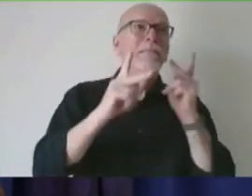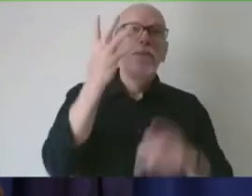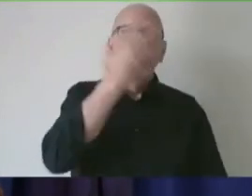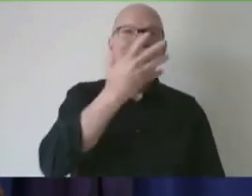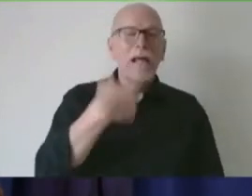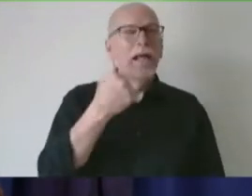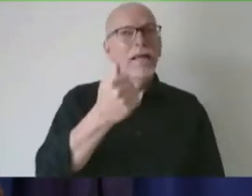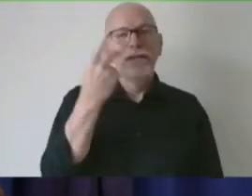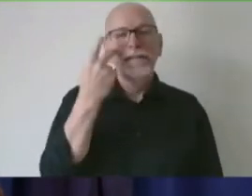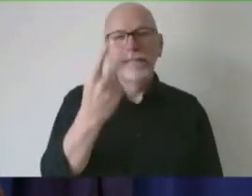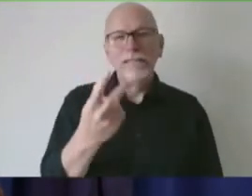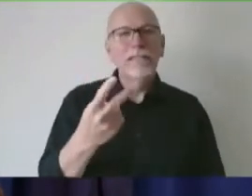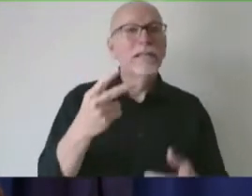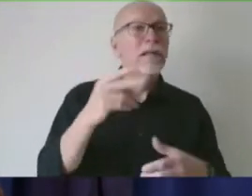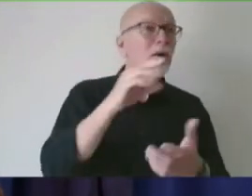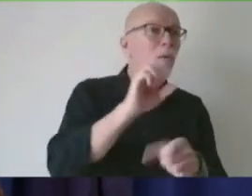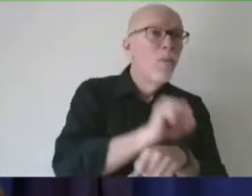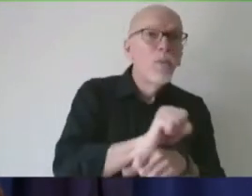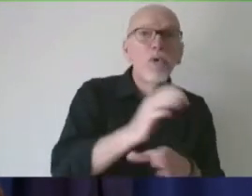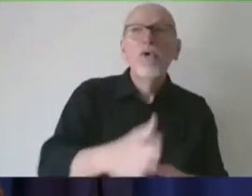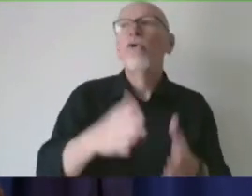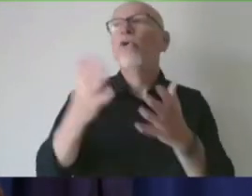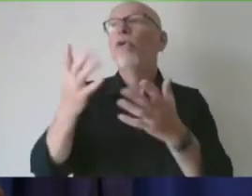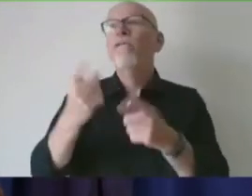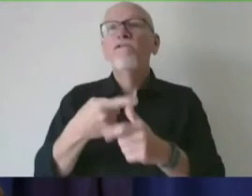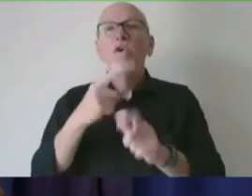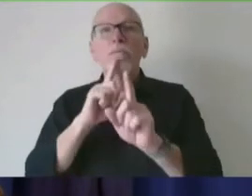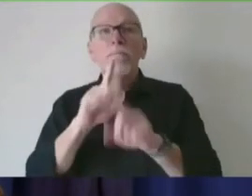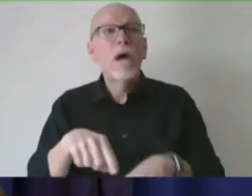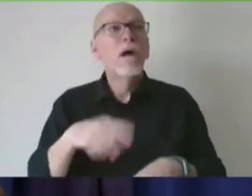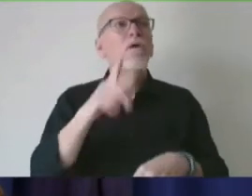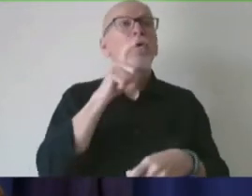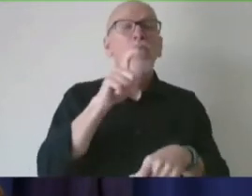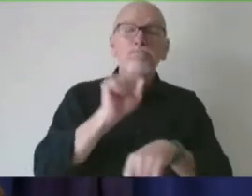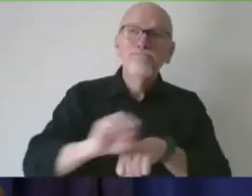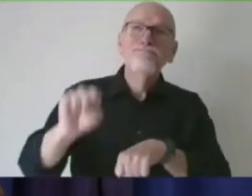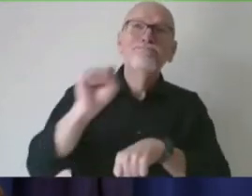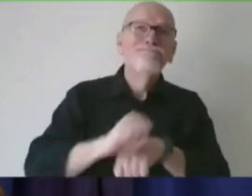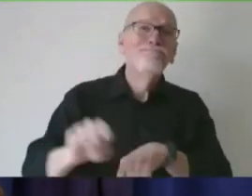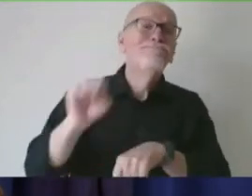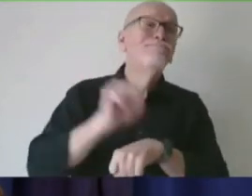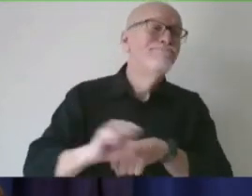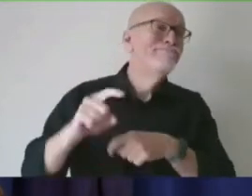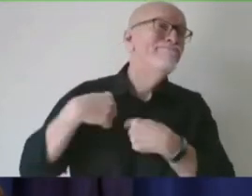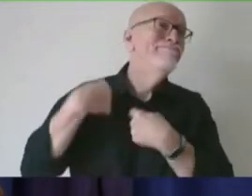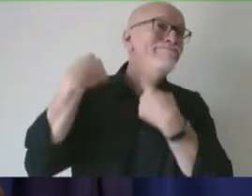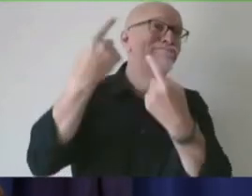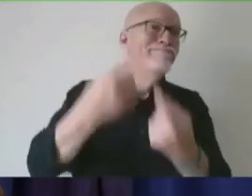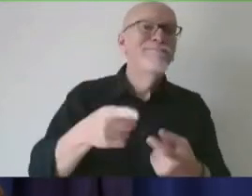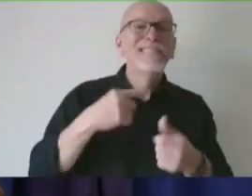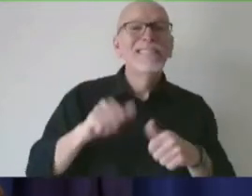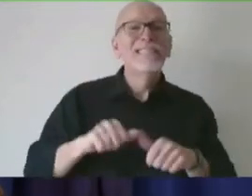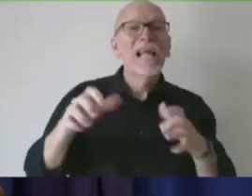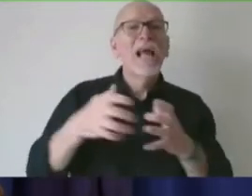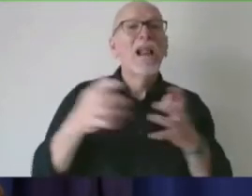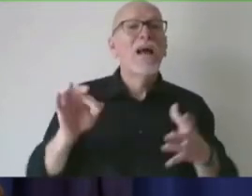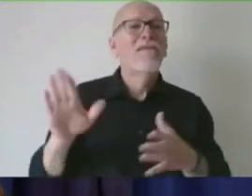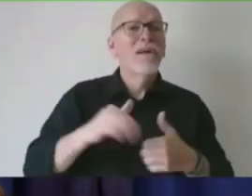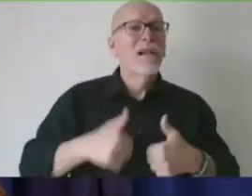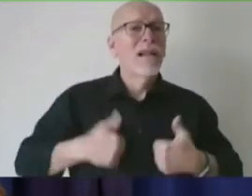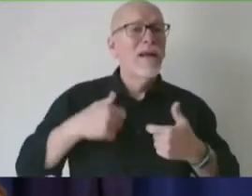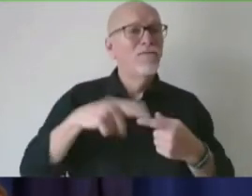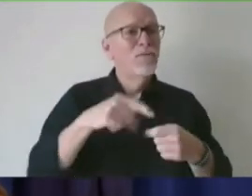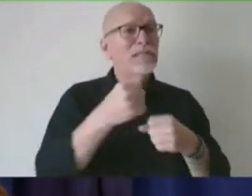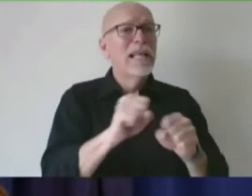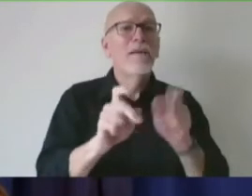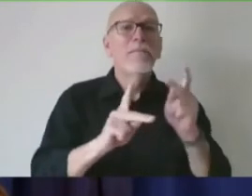in the healthcare workers, and in our first responders who have logged incredible hours and sacrificed so much of their lives to save others'